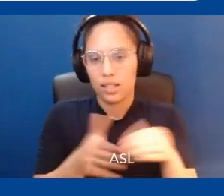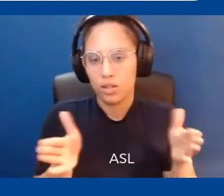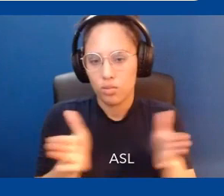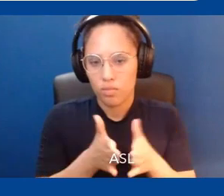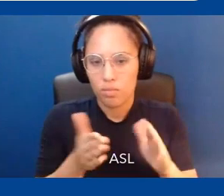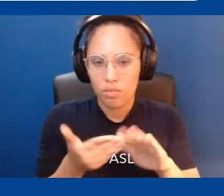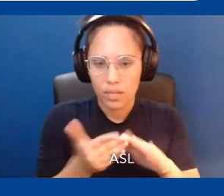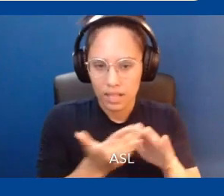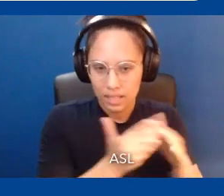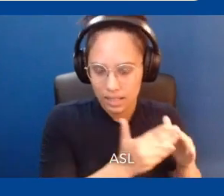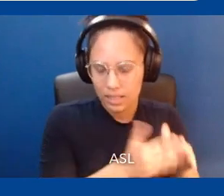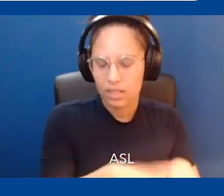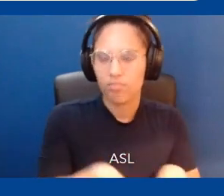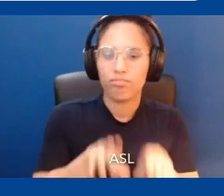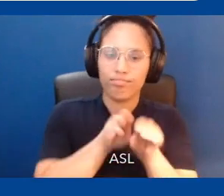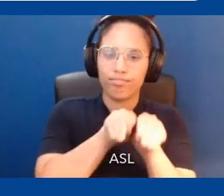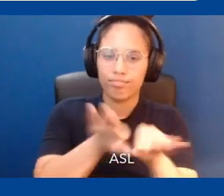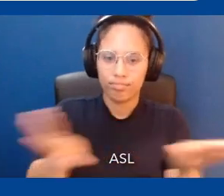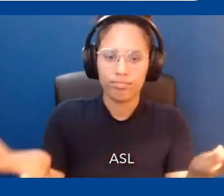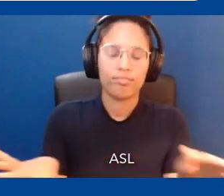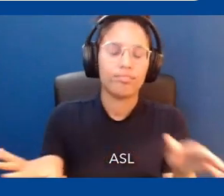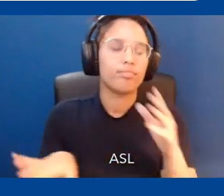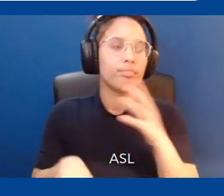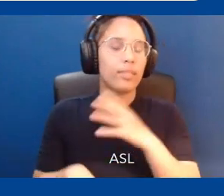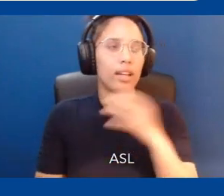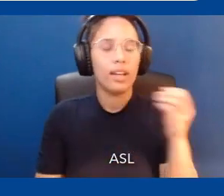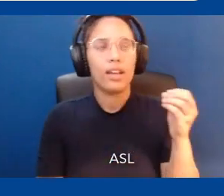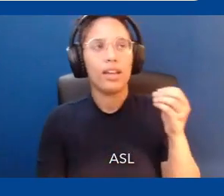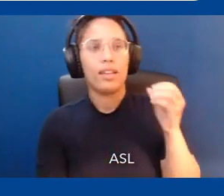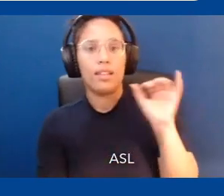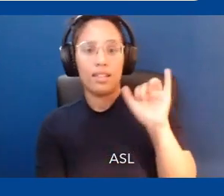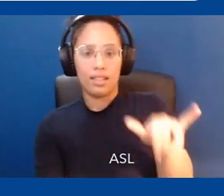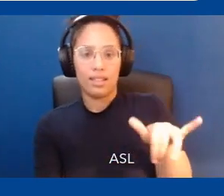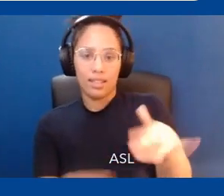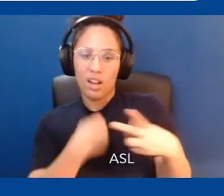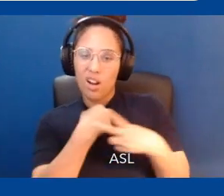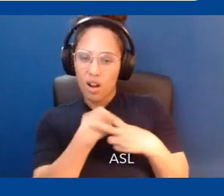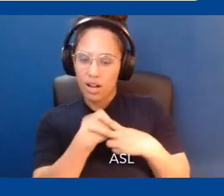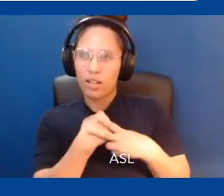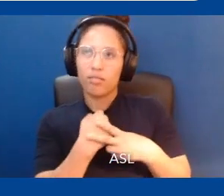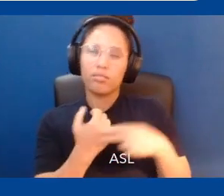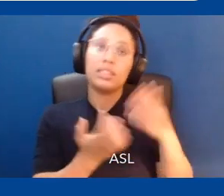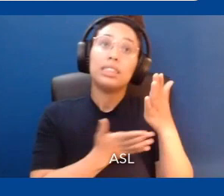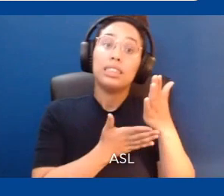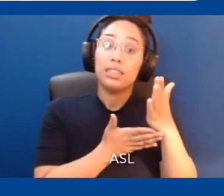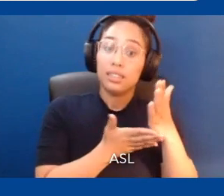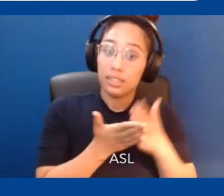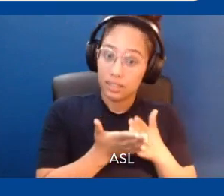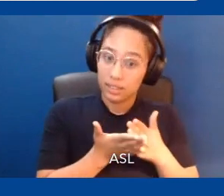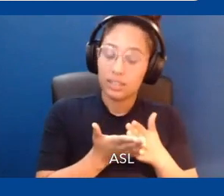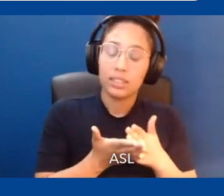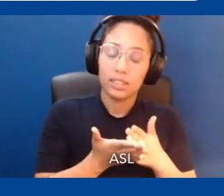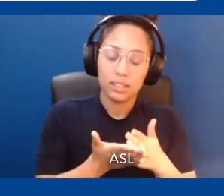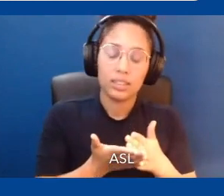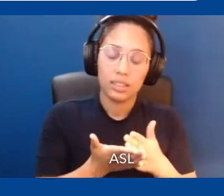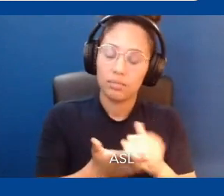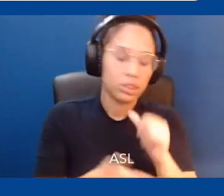town. And those archives are, some of them are very badly conserved.